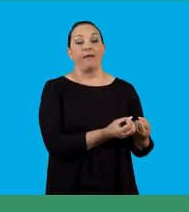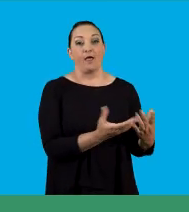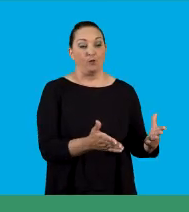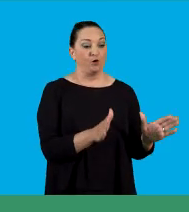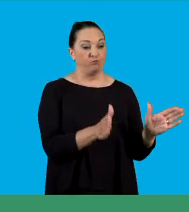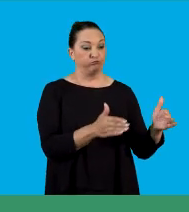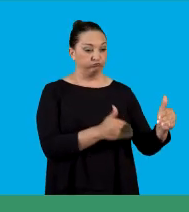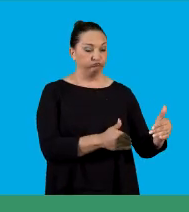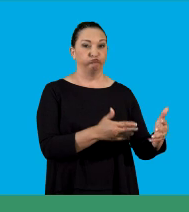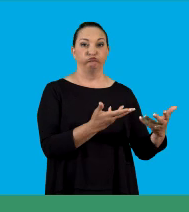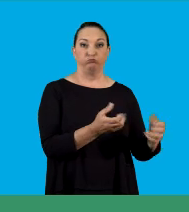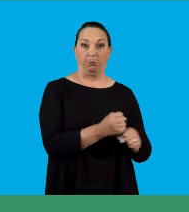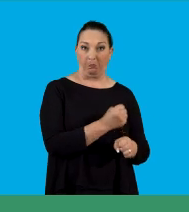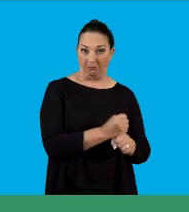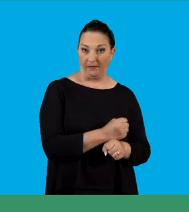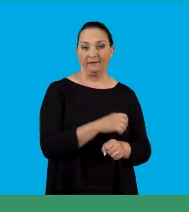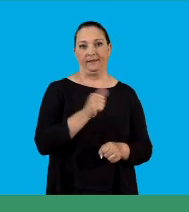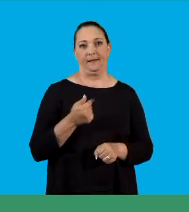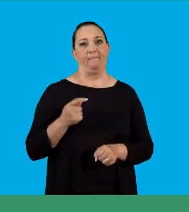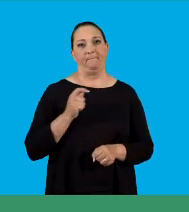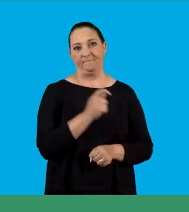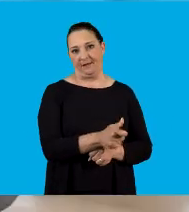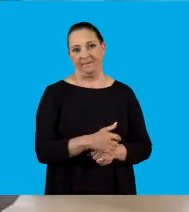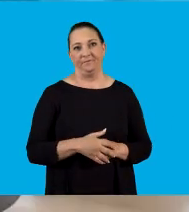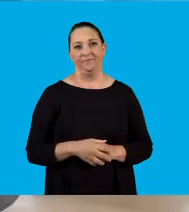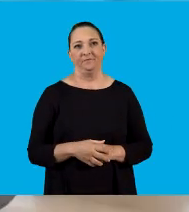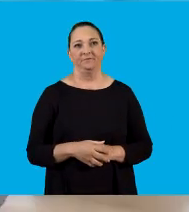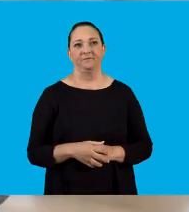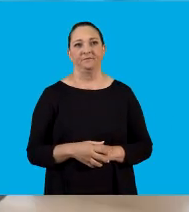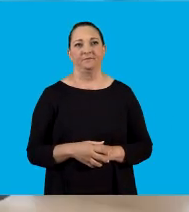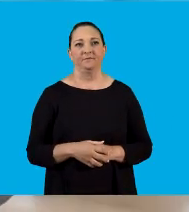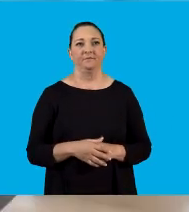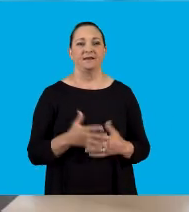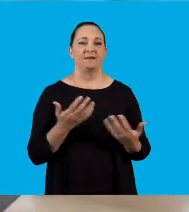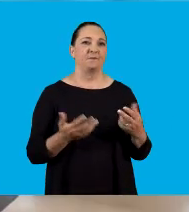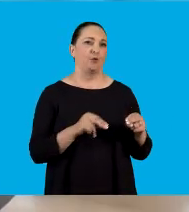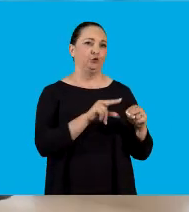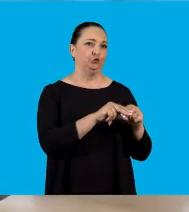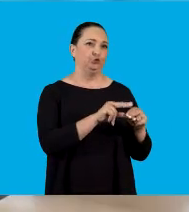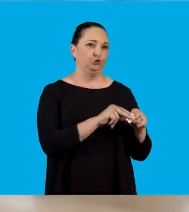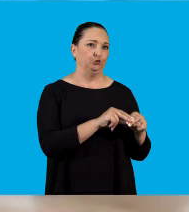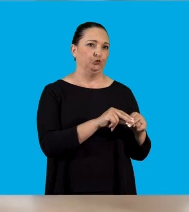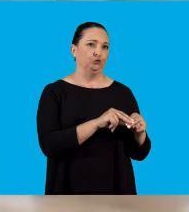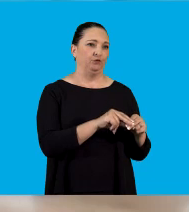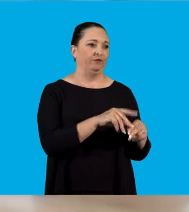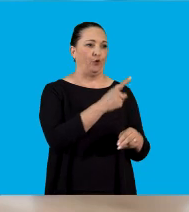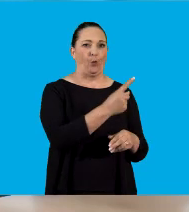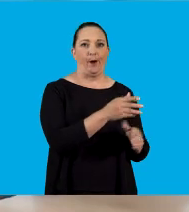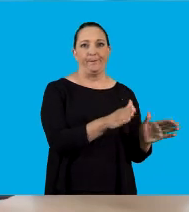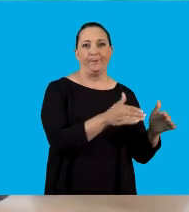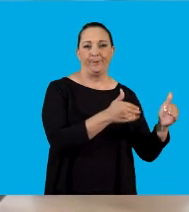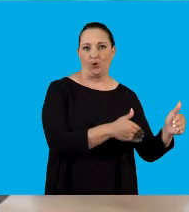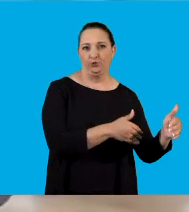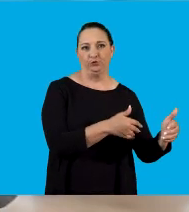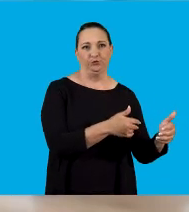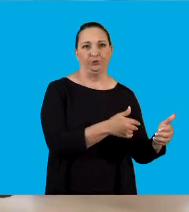of the units or the items or the boxes in this case that you've produced. Maybe let's say per unit you're getting, or per box or whatever, or